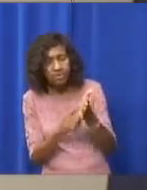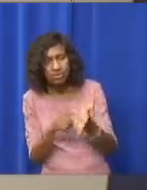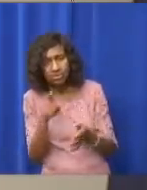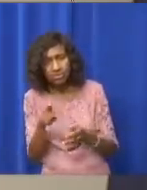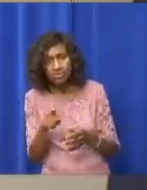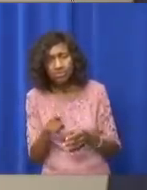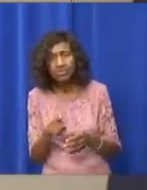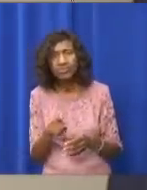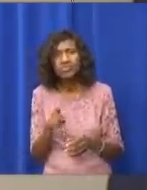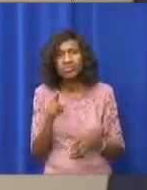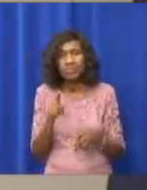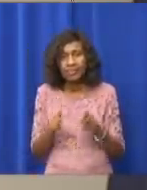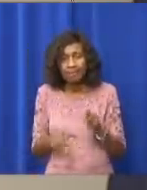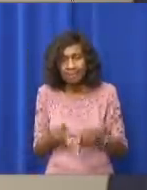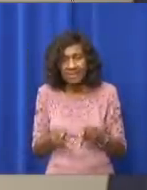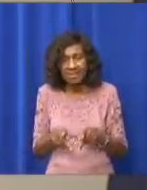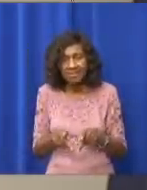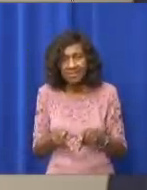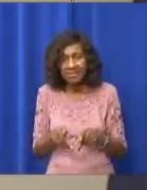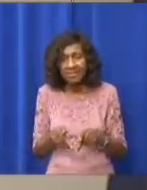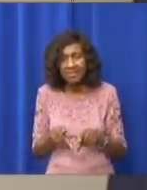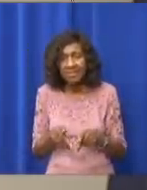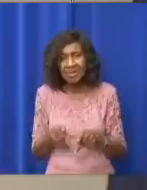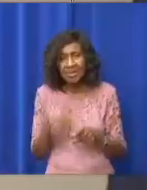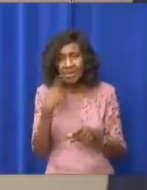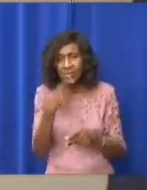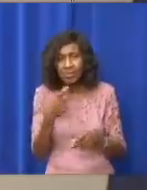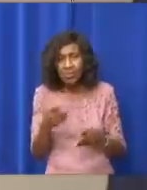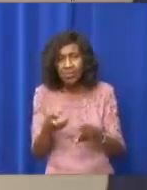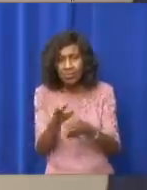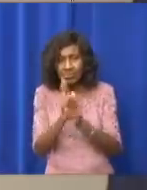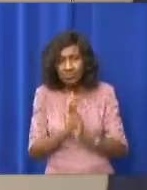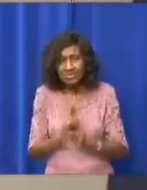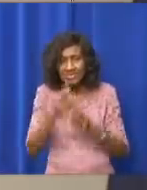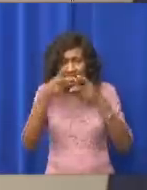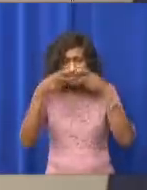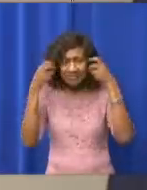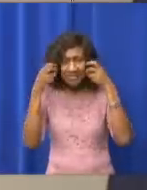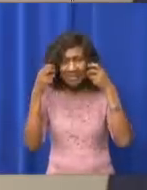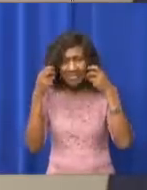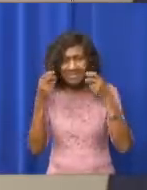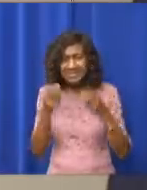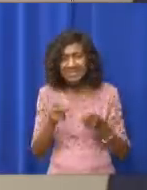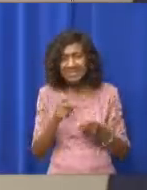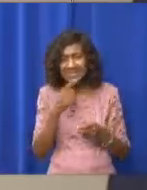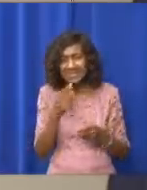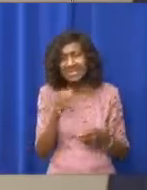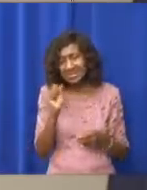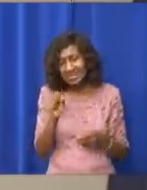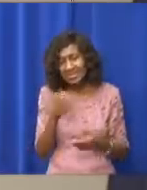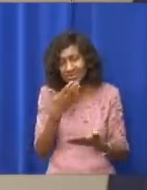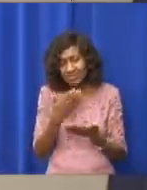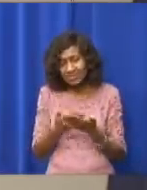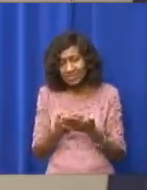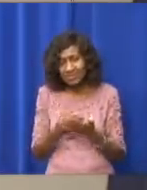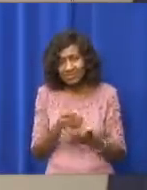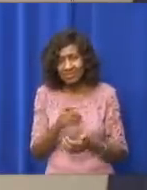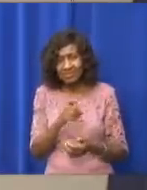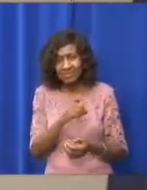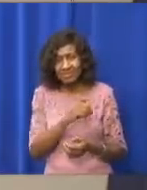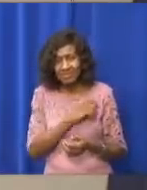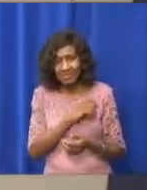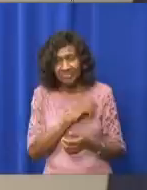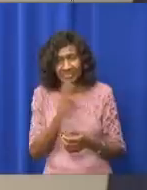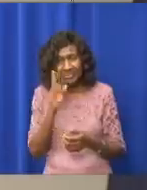been received from persons across the islands who received their masks within the last few days, and officers will continue their door-to-door visits